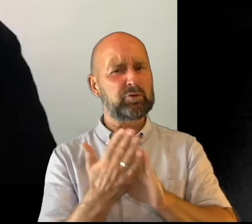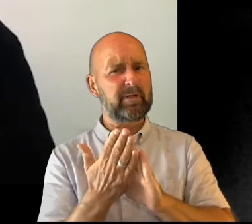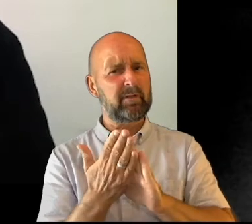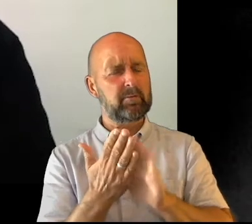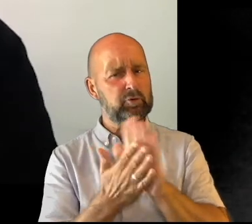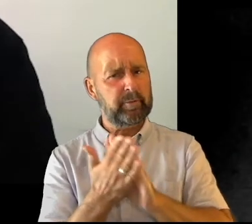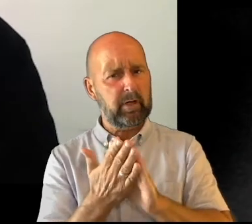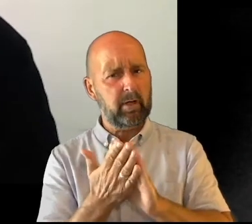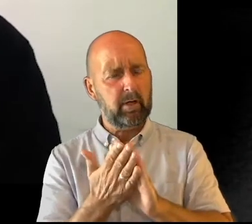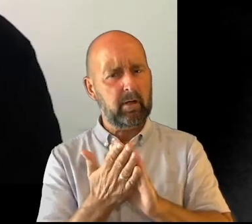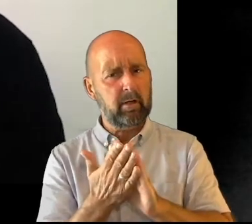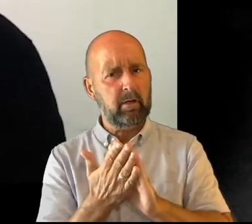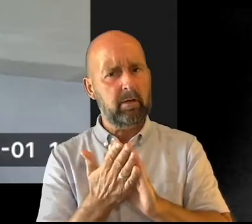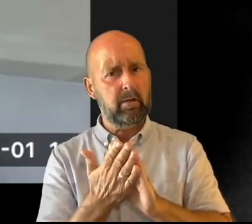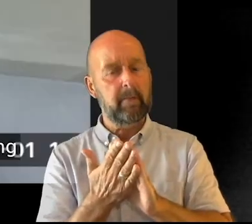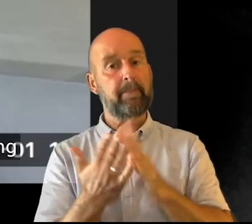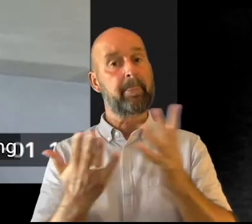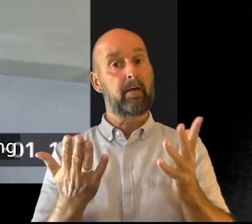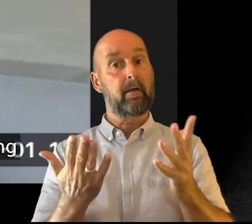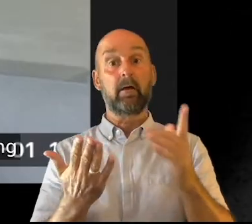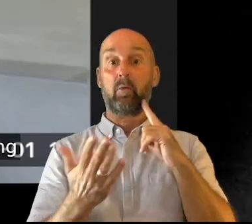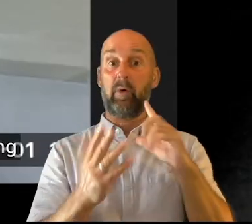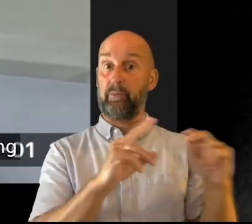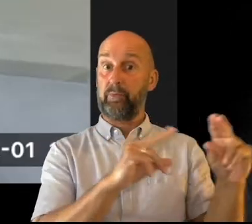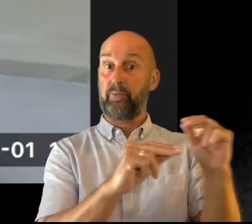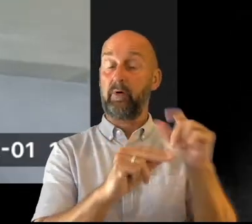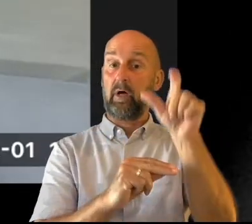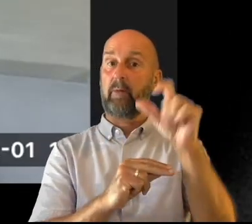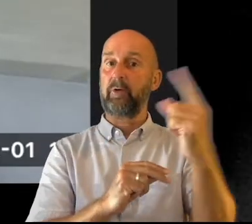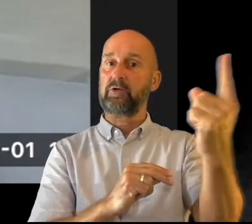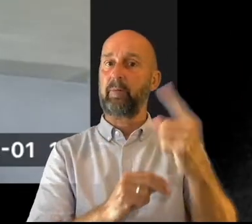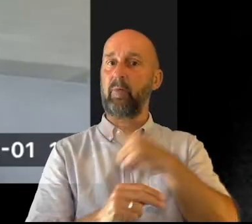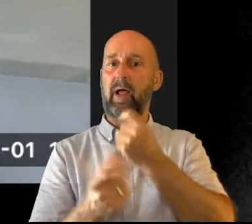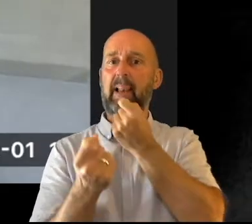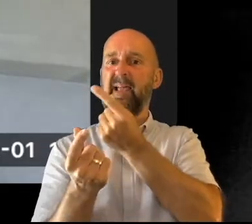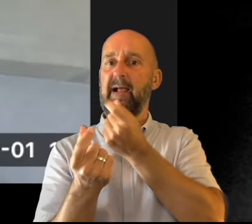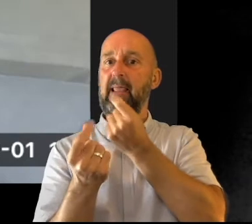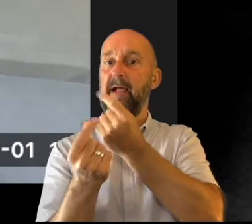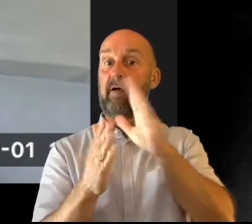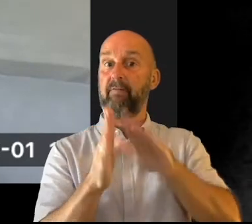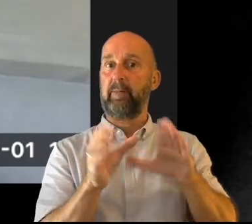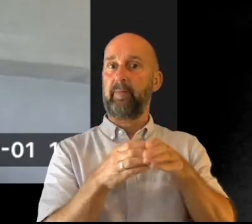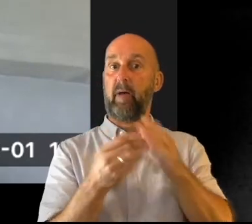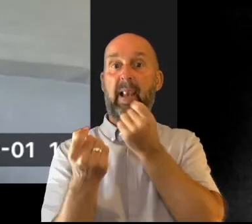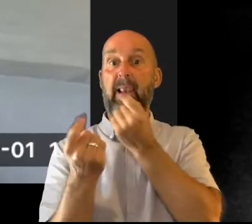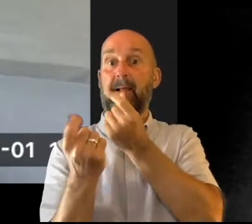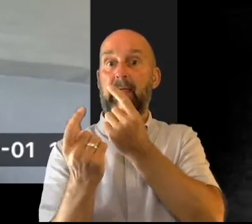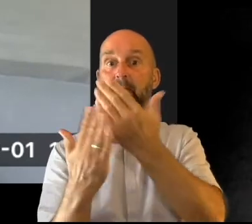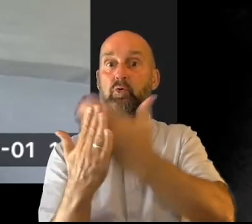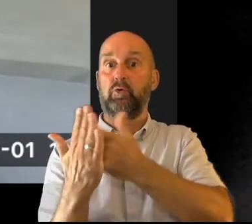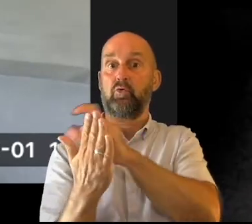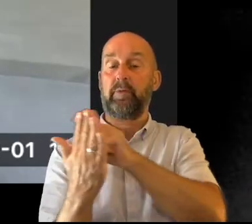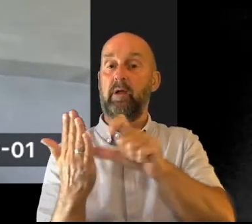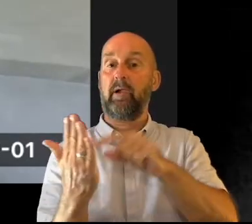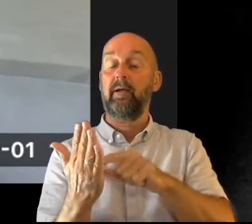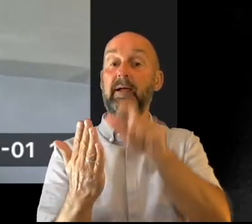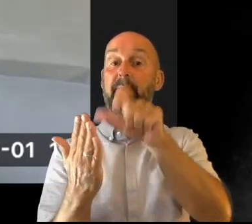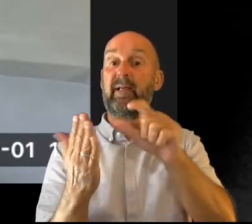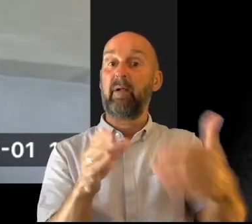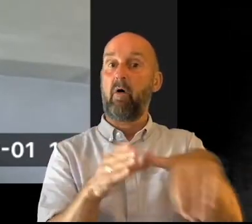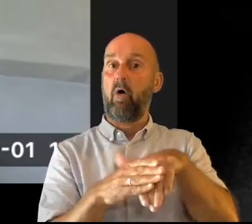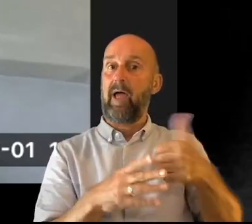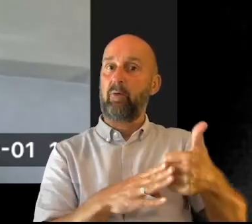What do you mean? Well, the lads are saying someone's coming that's reporting leaked stuff from the department. There's people on our